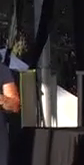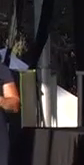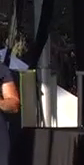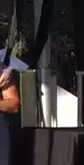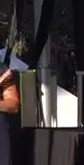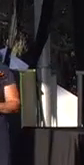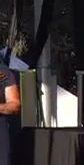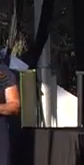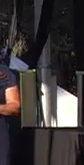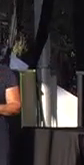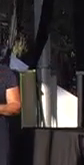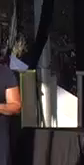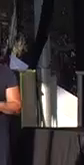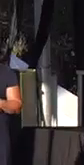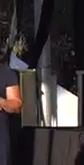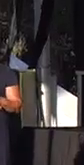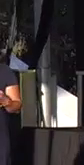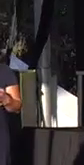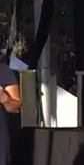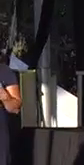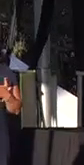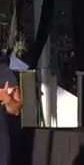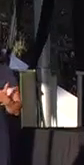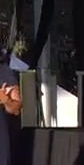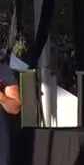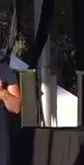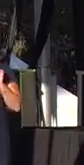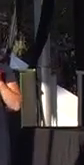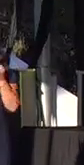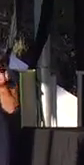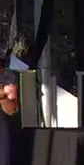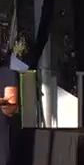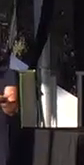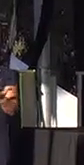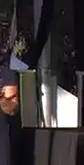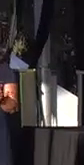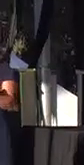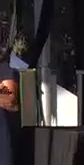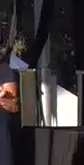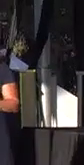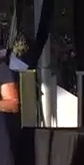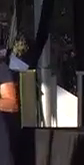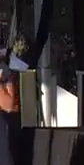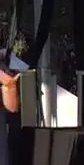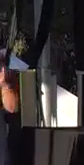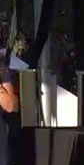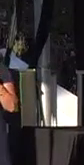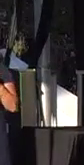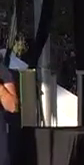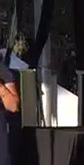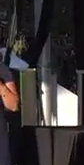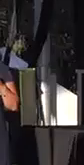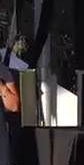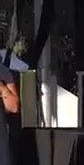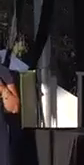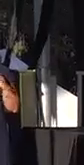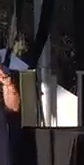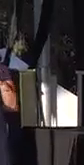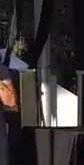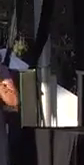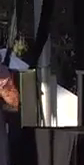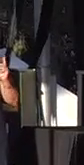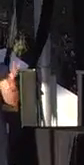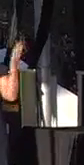her voice to challenge societal beliefs in spaces where both communities often go unseen,